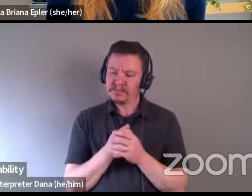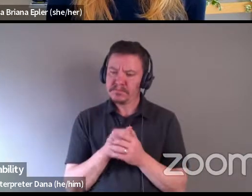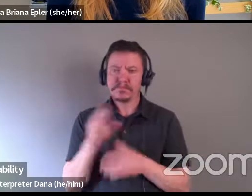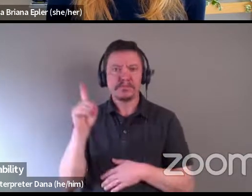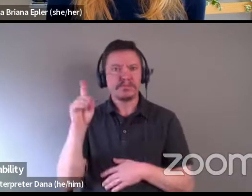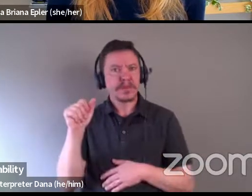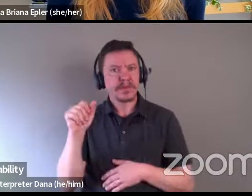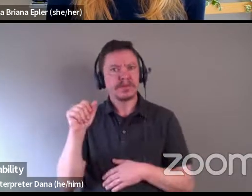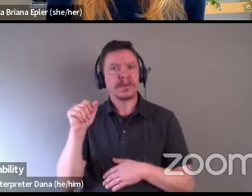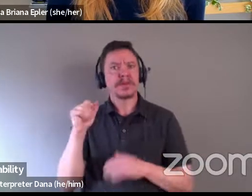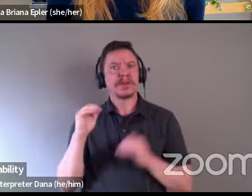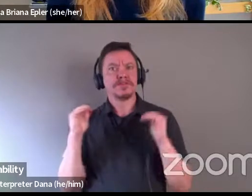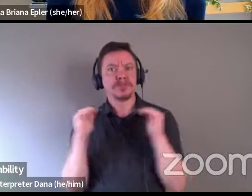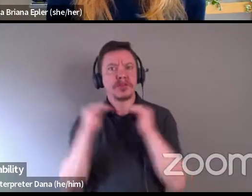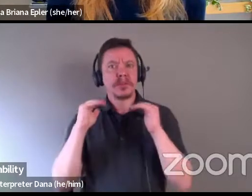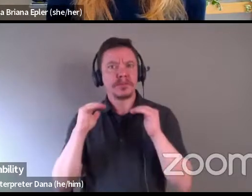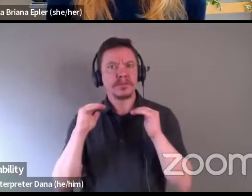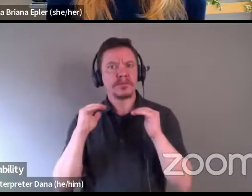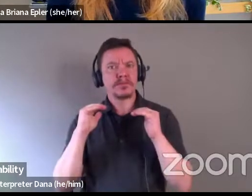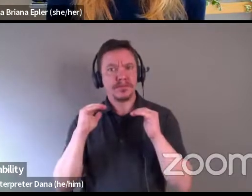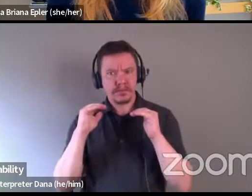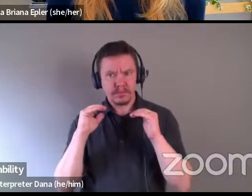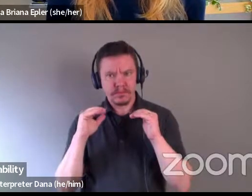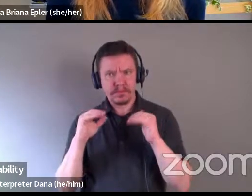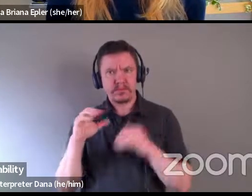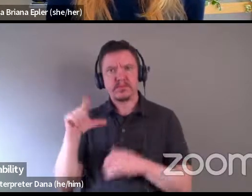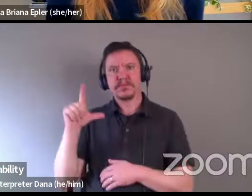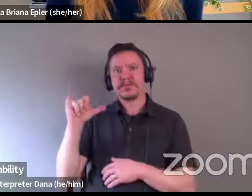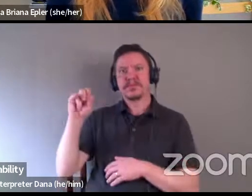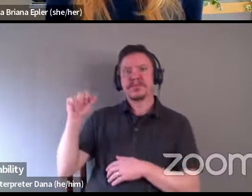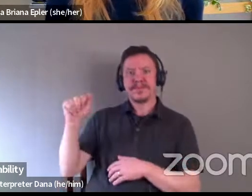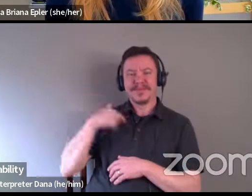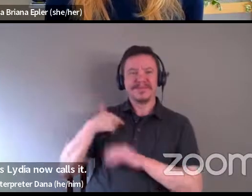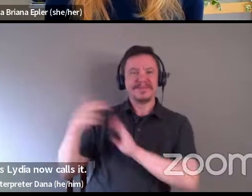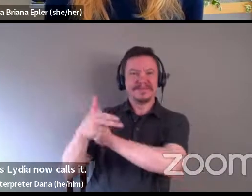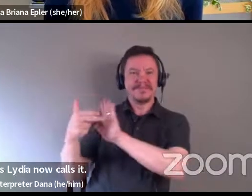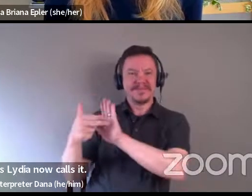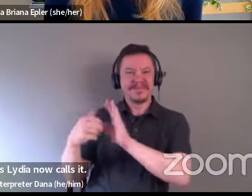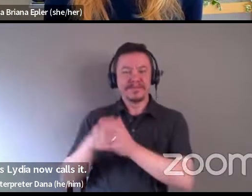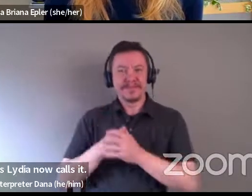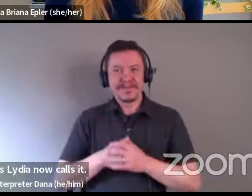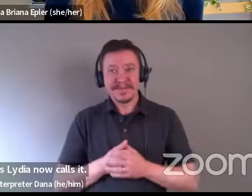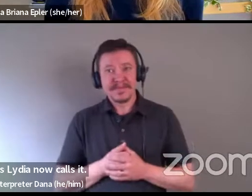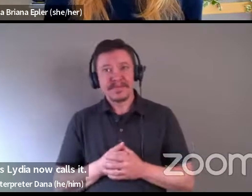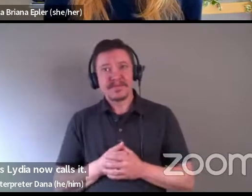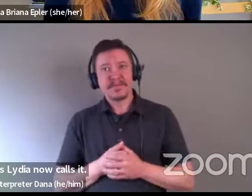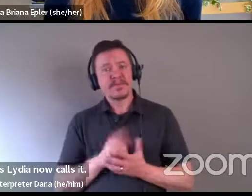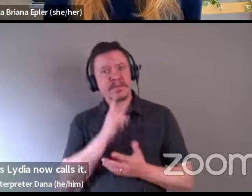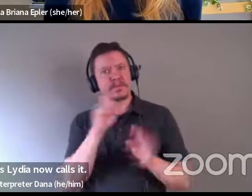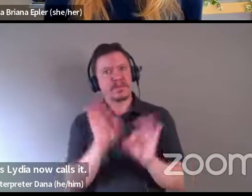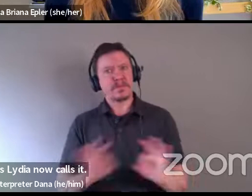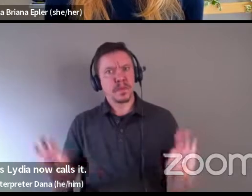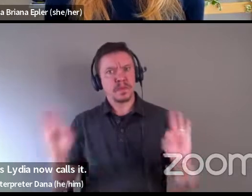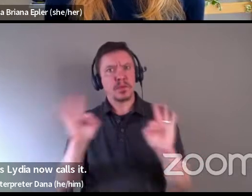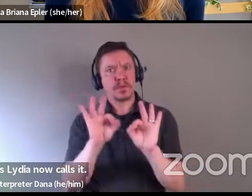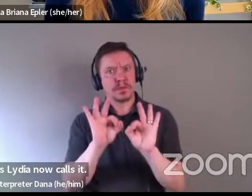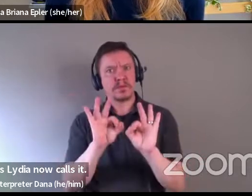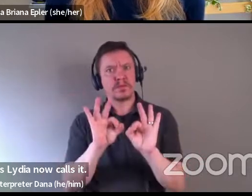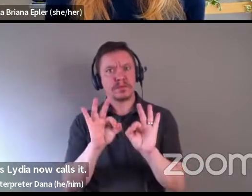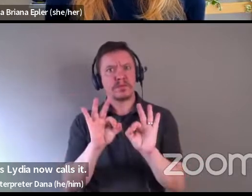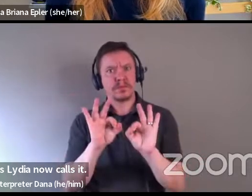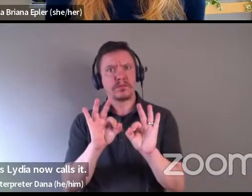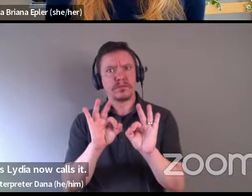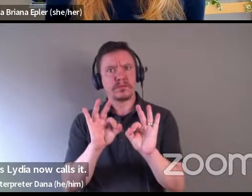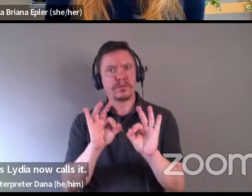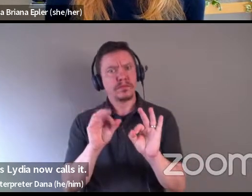disability justice, as Lydia now calls it. And that's quite important